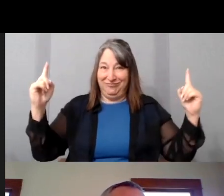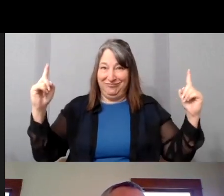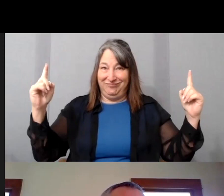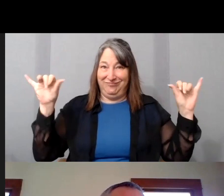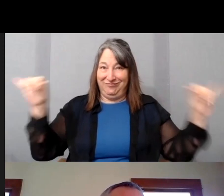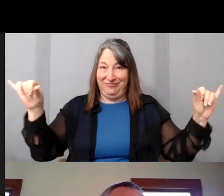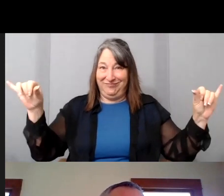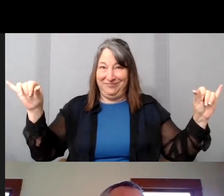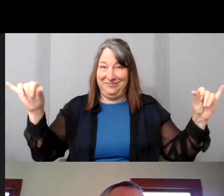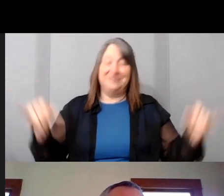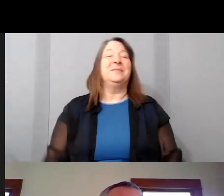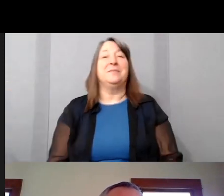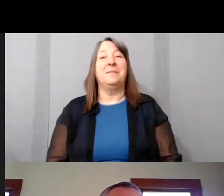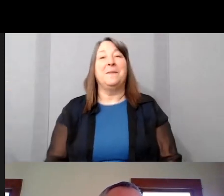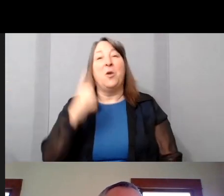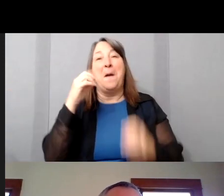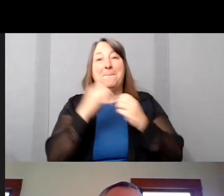forward a little bit.